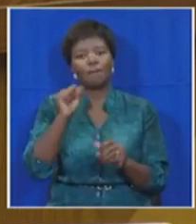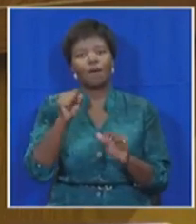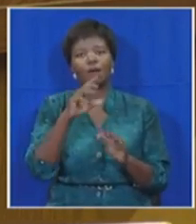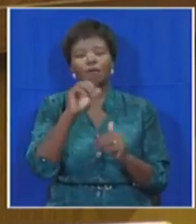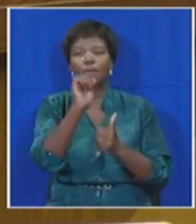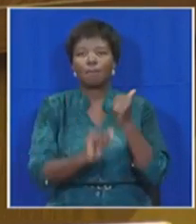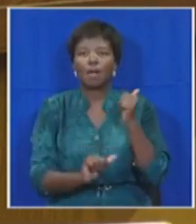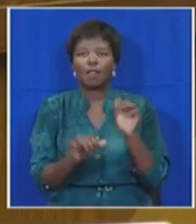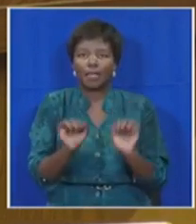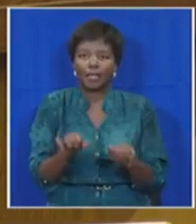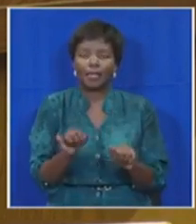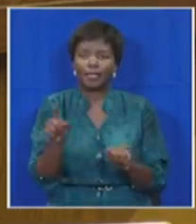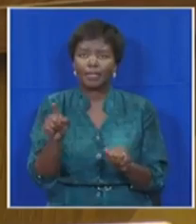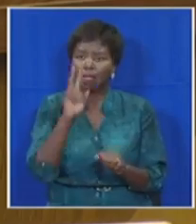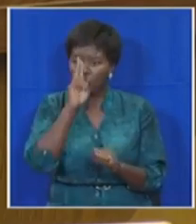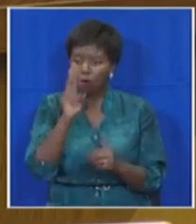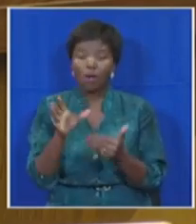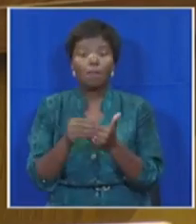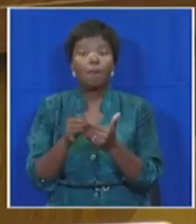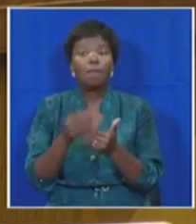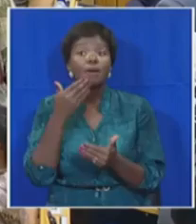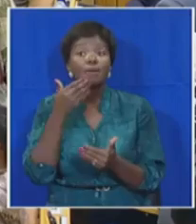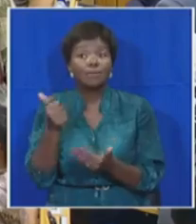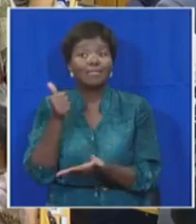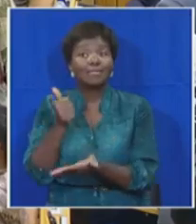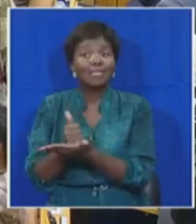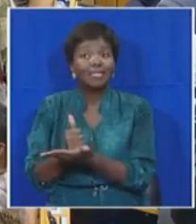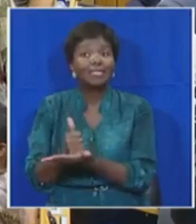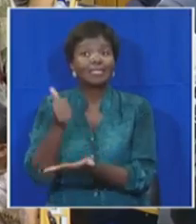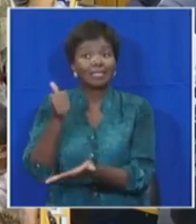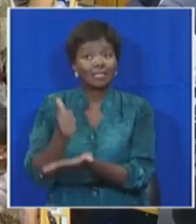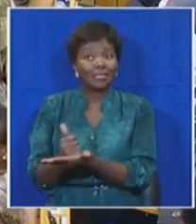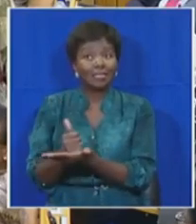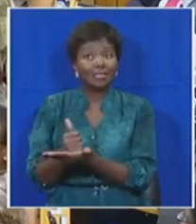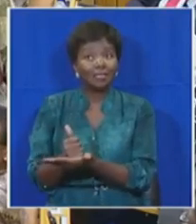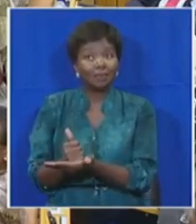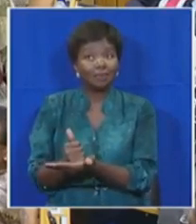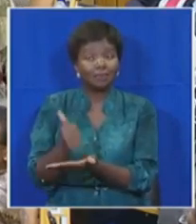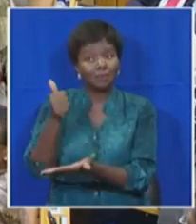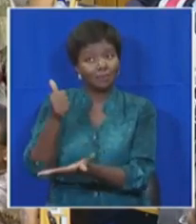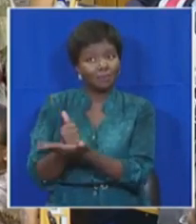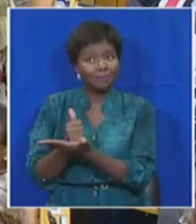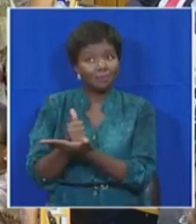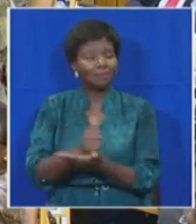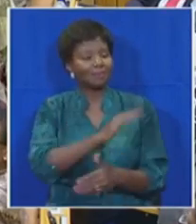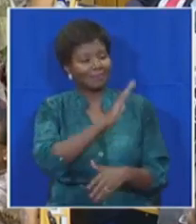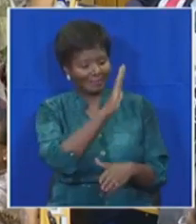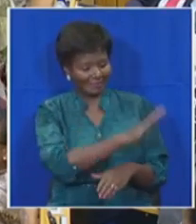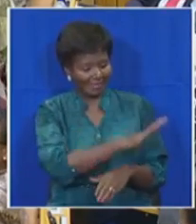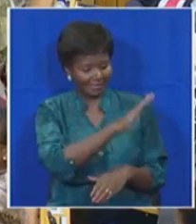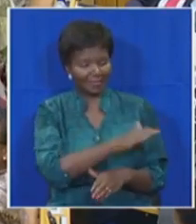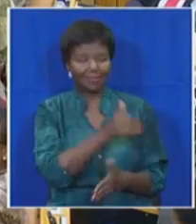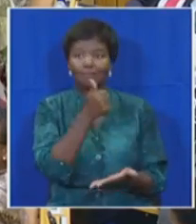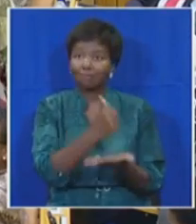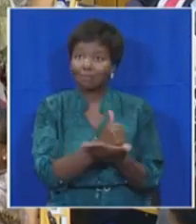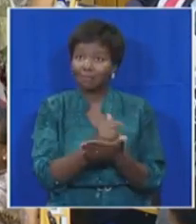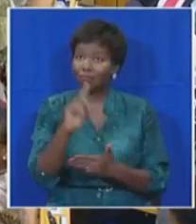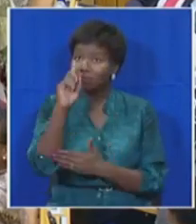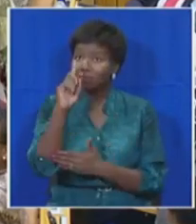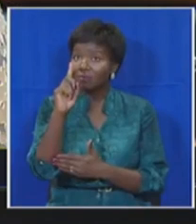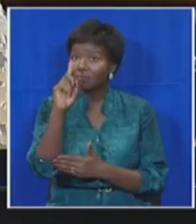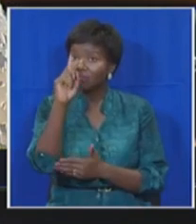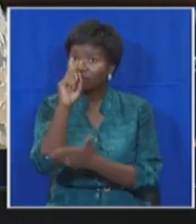take raise- your seat. can I raise a He is point of not order, willing Chair? to take a question. Can I raise another point of order, Chair? Honorable, Can I raise a point of order,